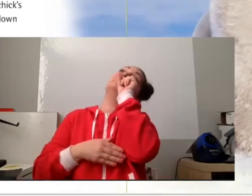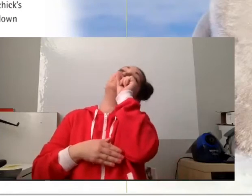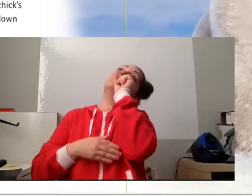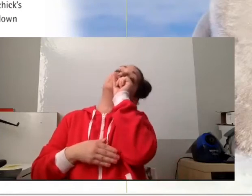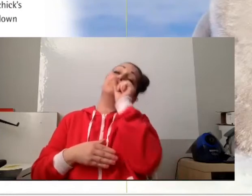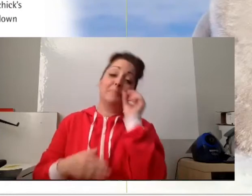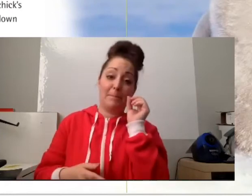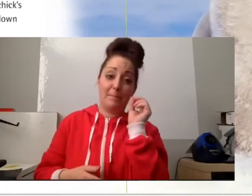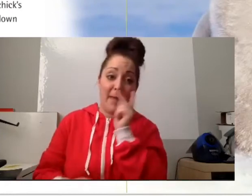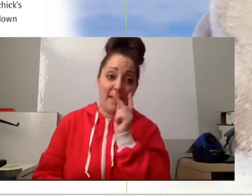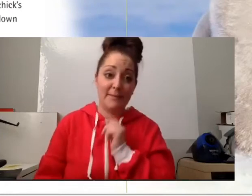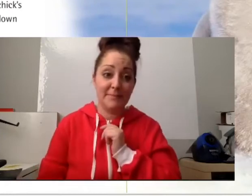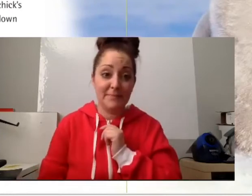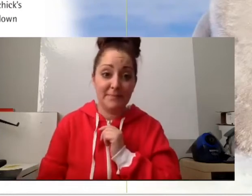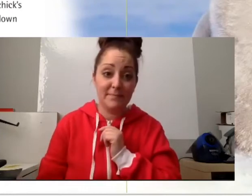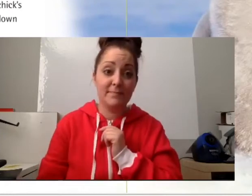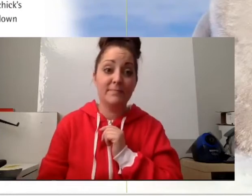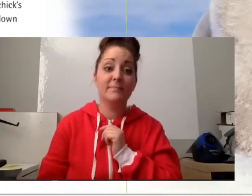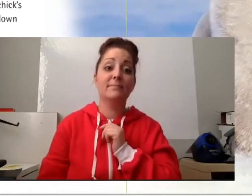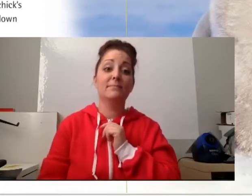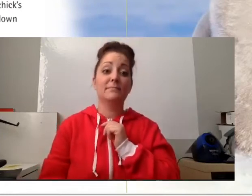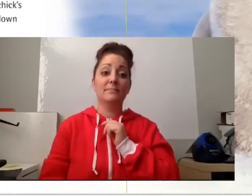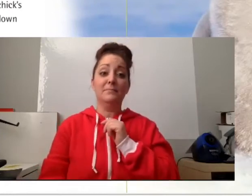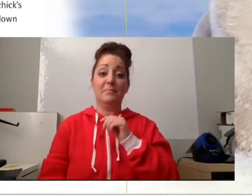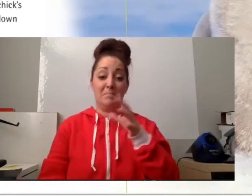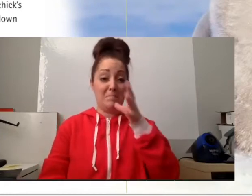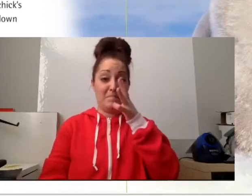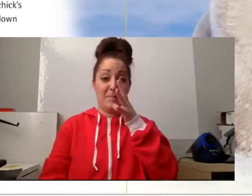He whistles back.